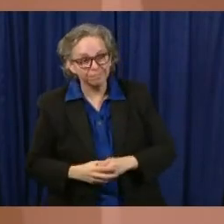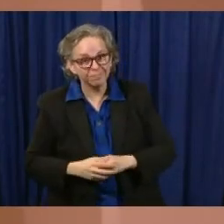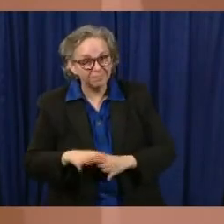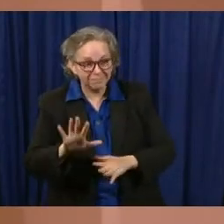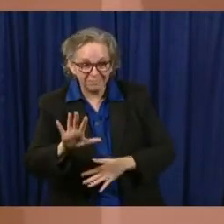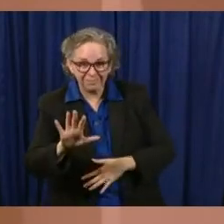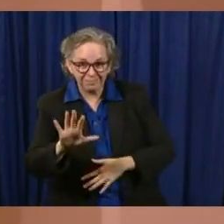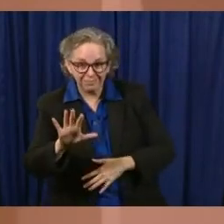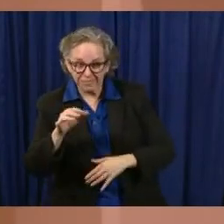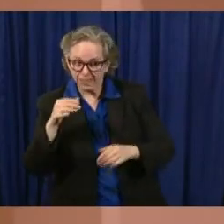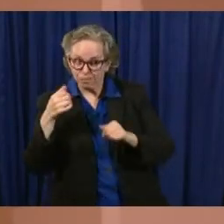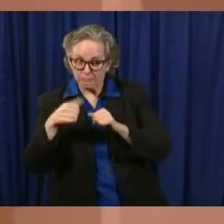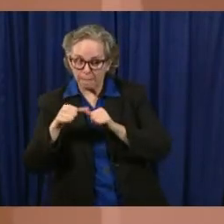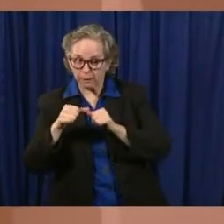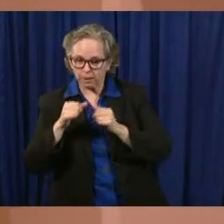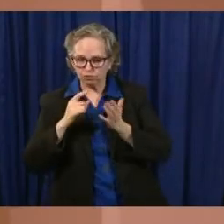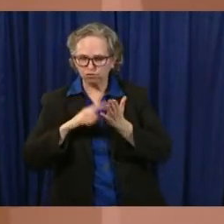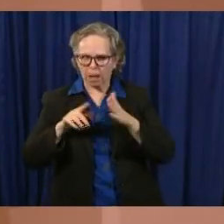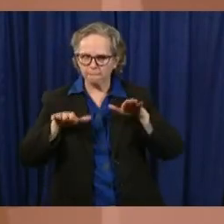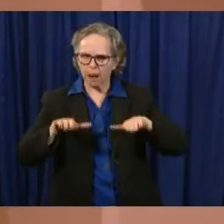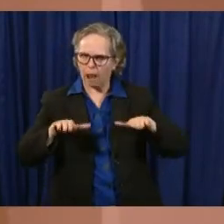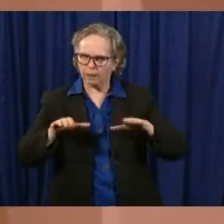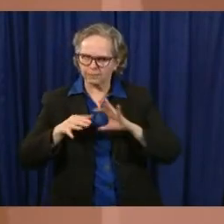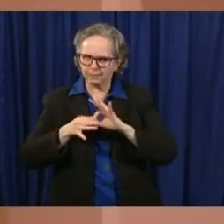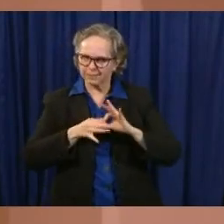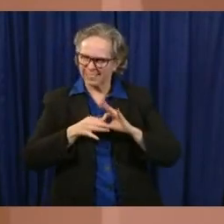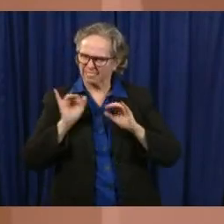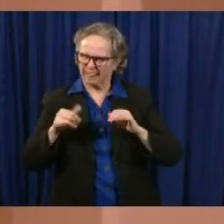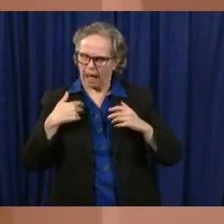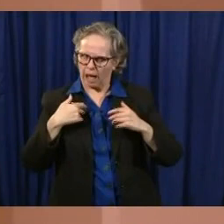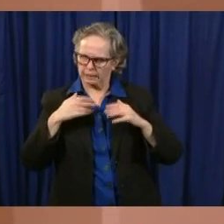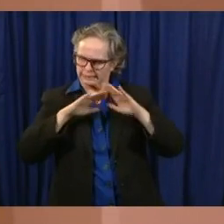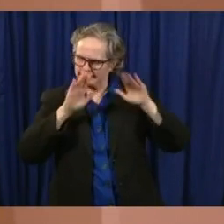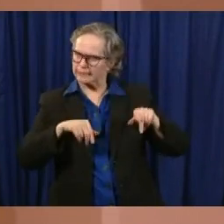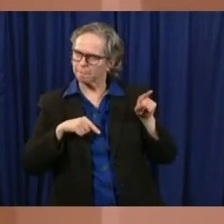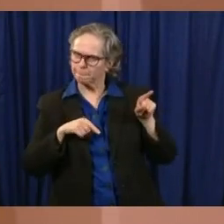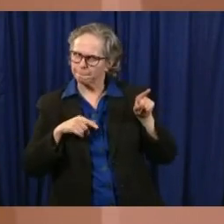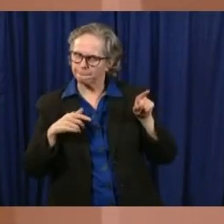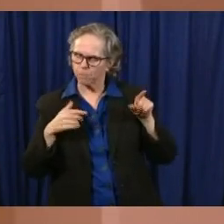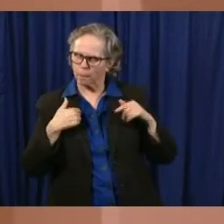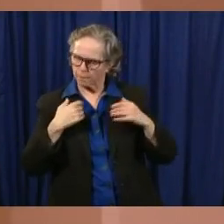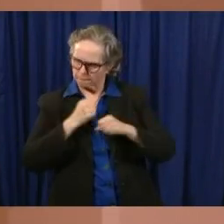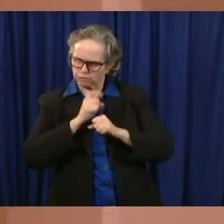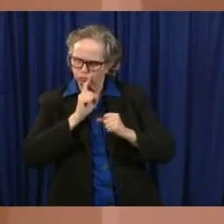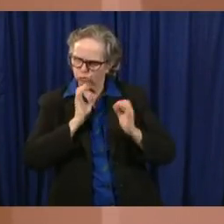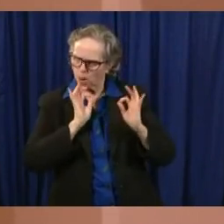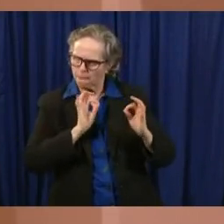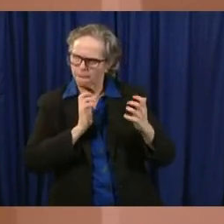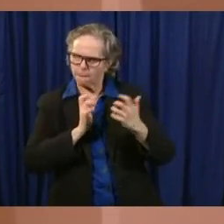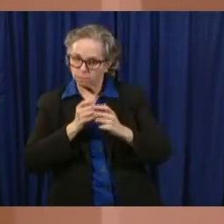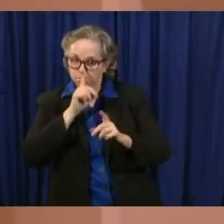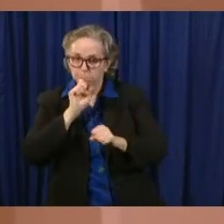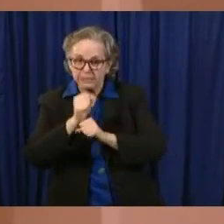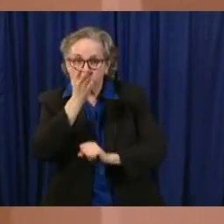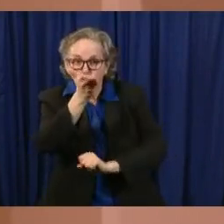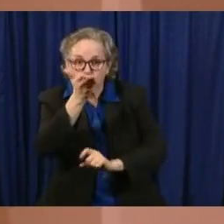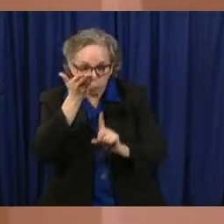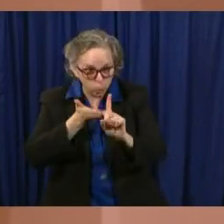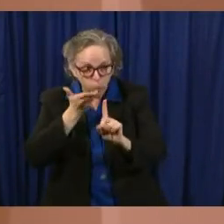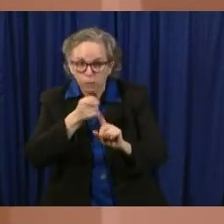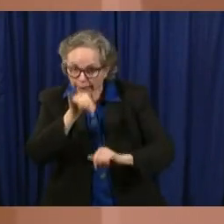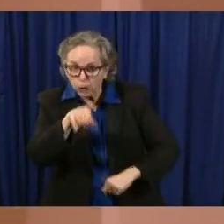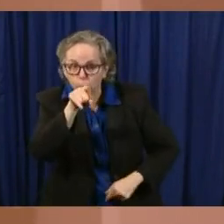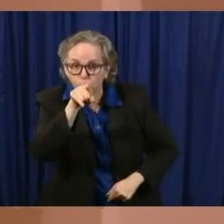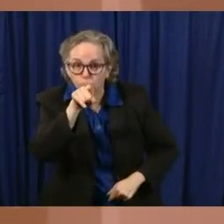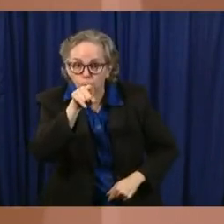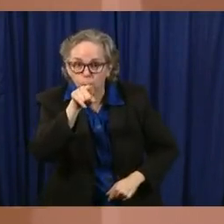and balances in it because you have to make sure that the person who's applying is actually eligible. This is an insurance